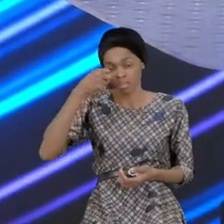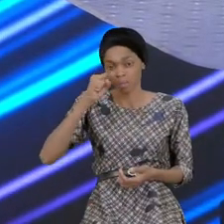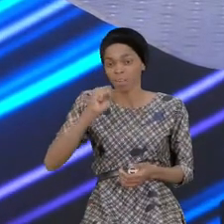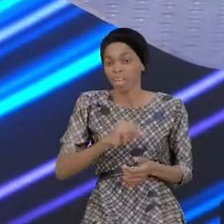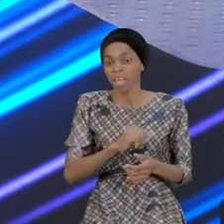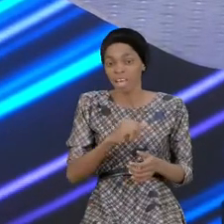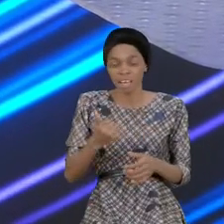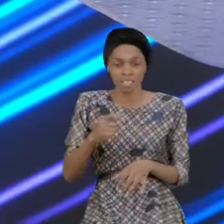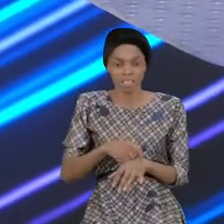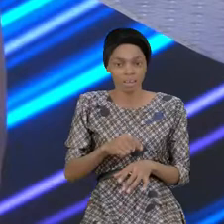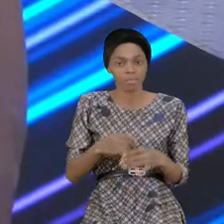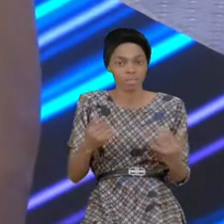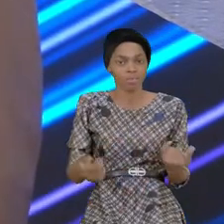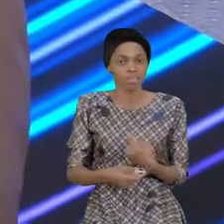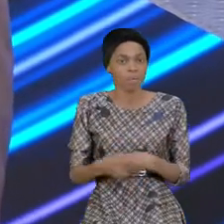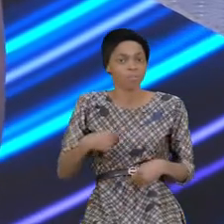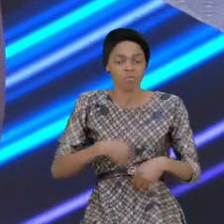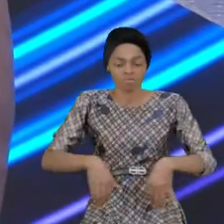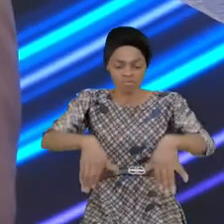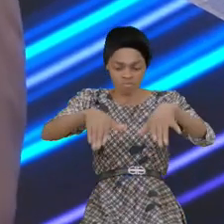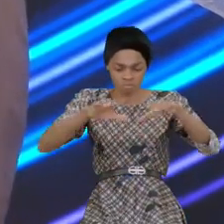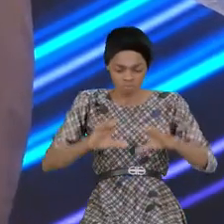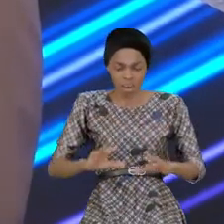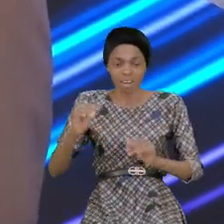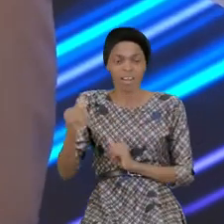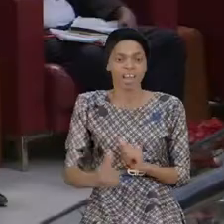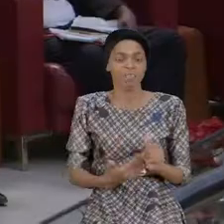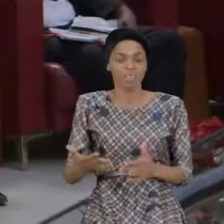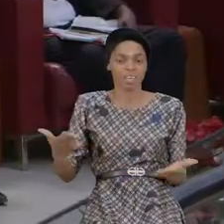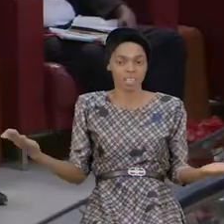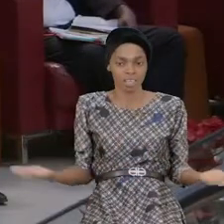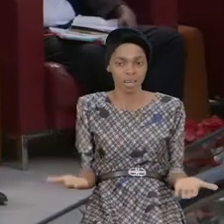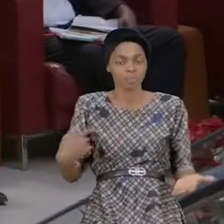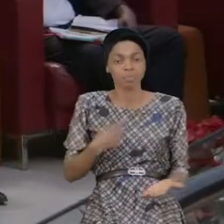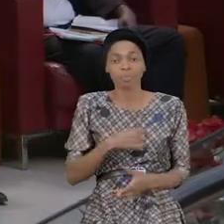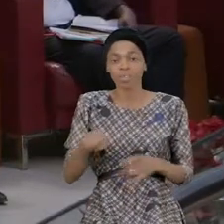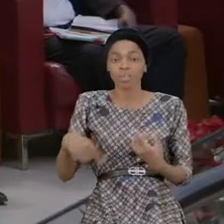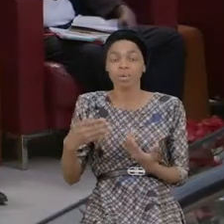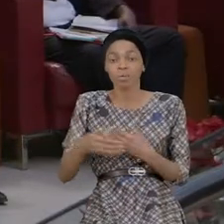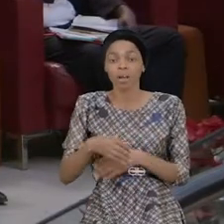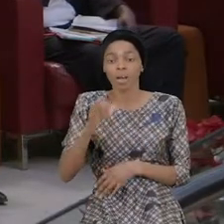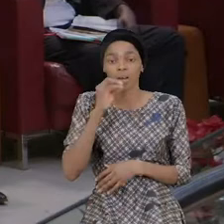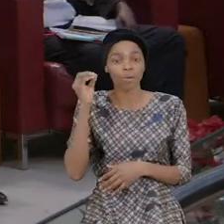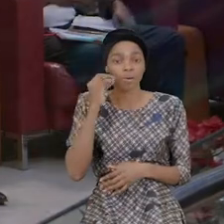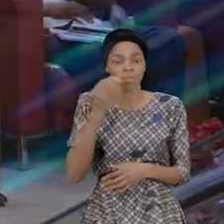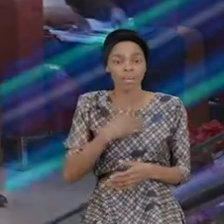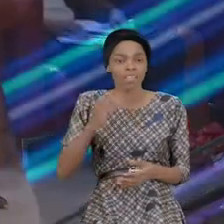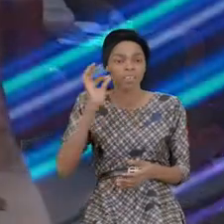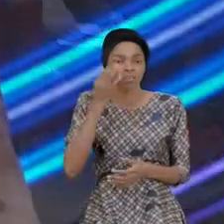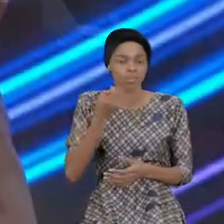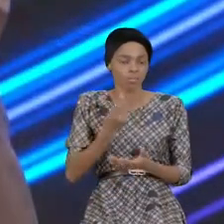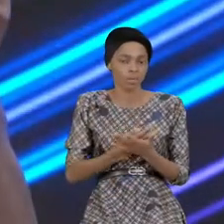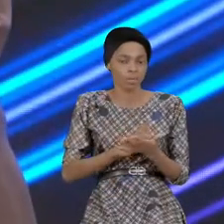anytime. Today, we'll bury everything here. And then we'll go back home, and the fruit of the